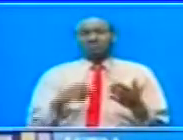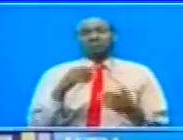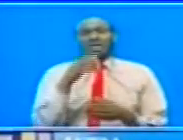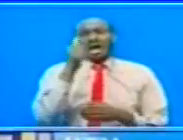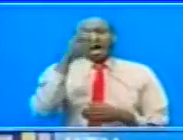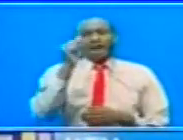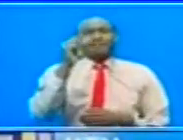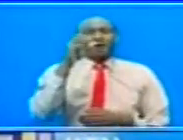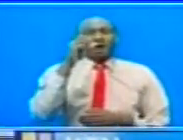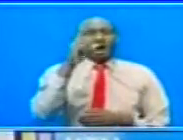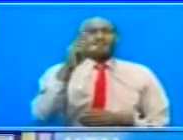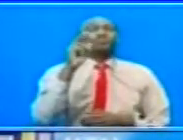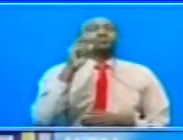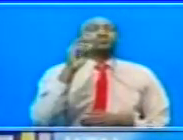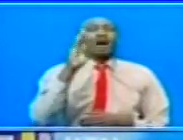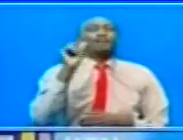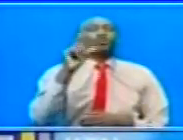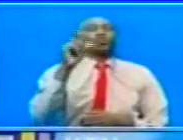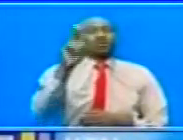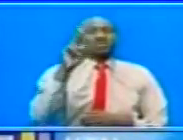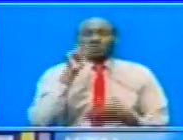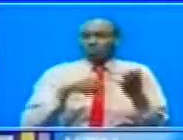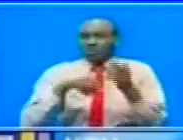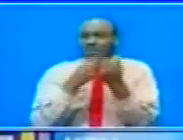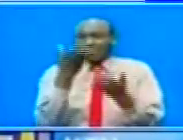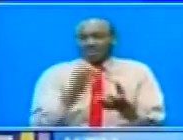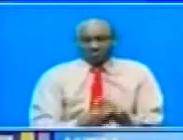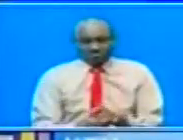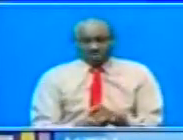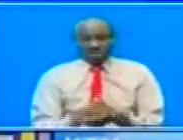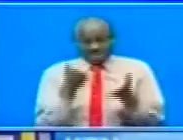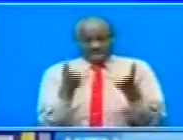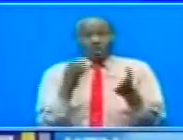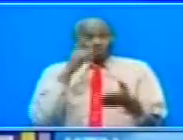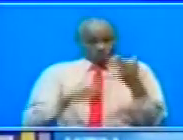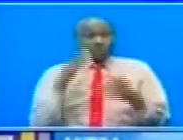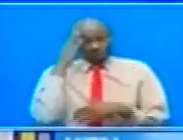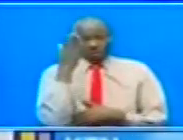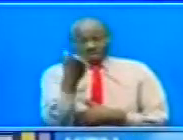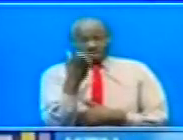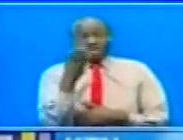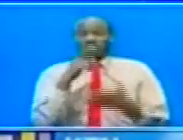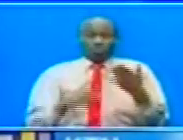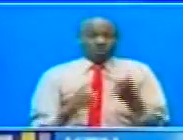Faisal, what do we know so far? All right, Ben, so far what we know is